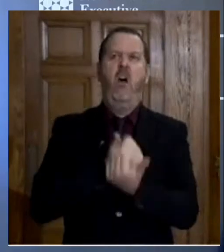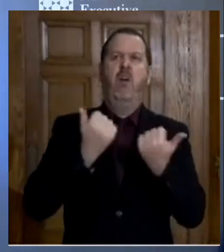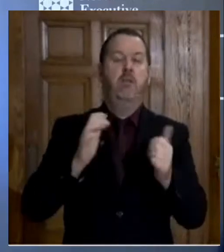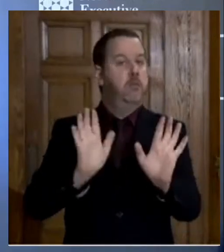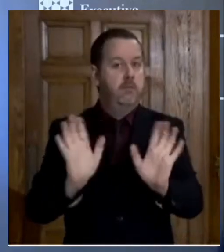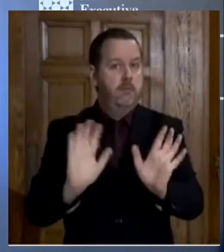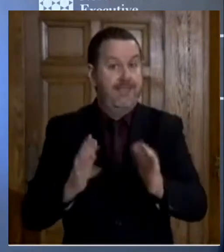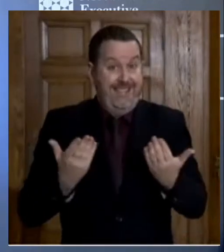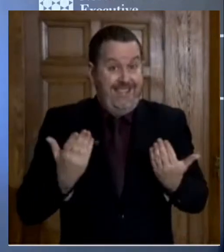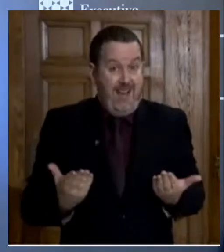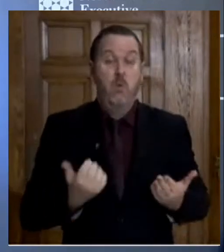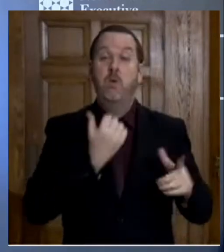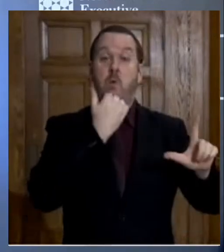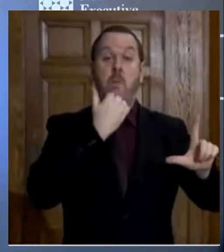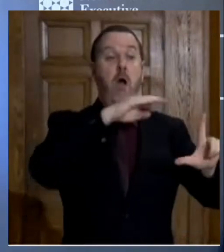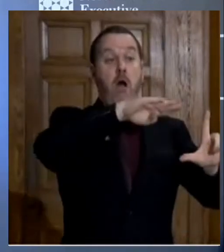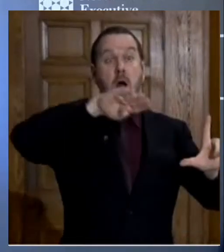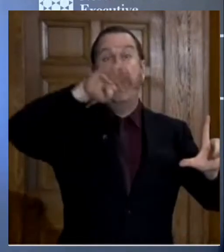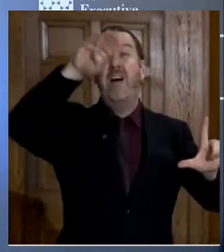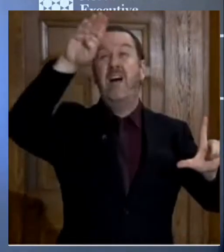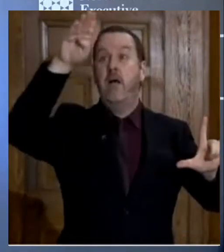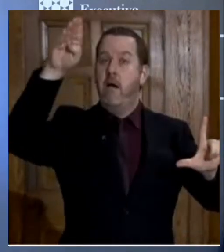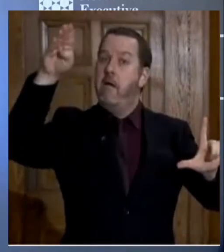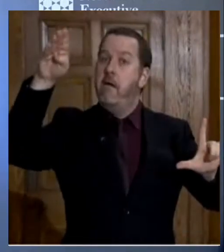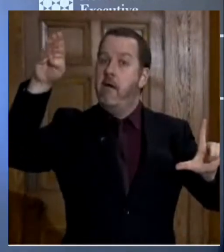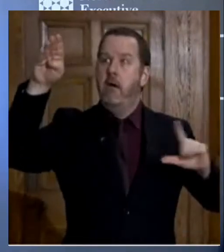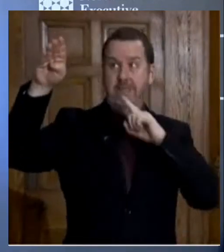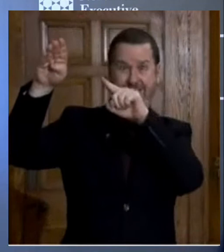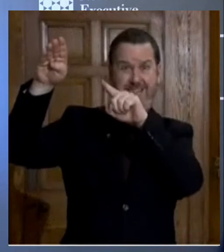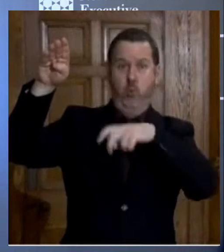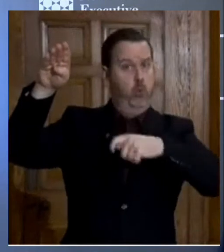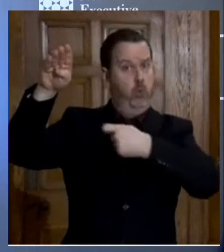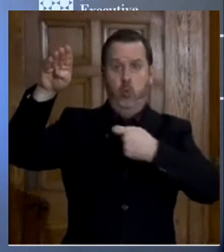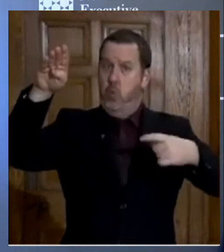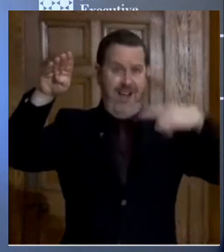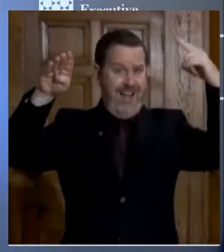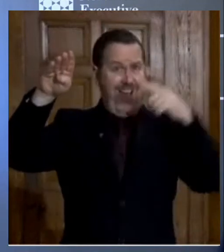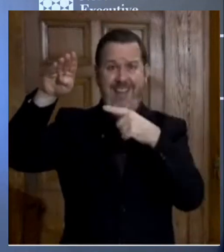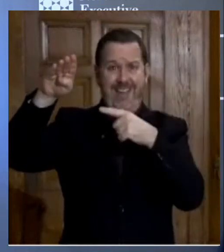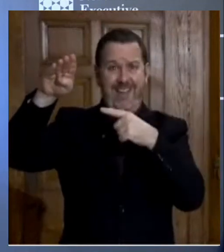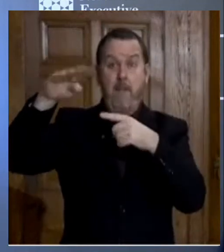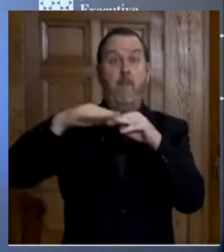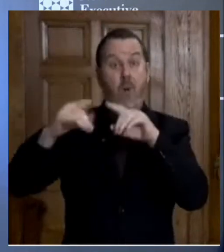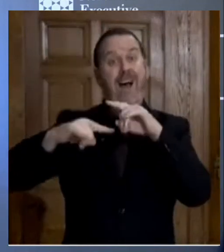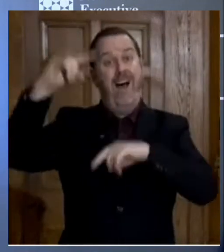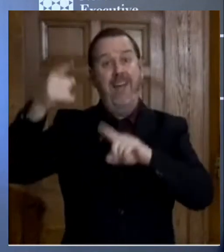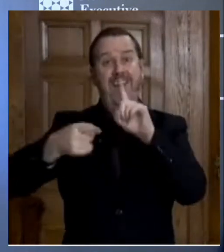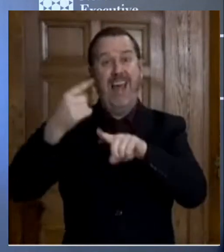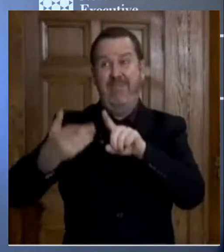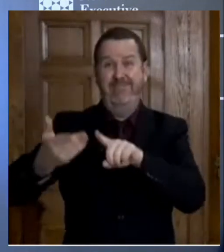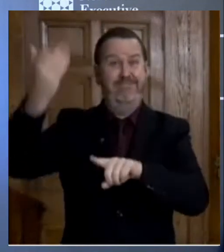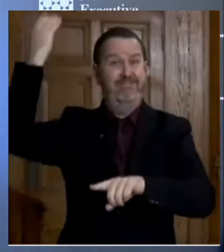as we see the numbers falling, getting lower, they remain at a higher level than at any time in wave 1